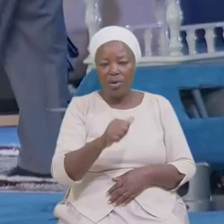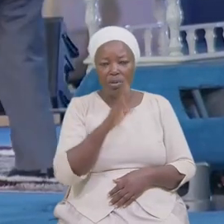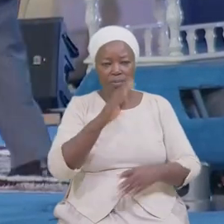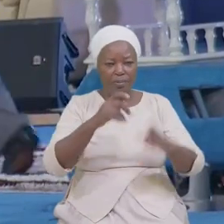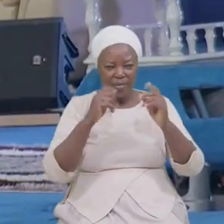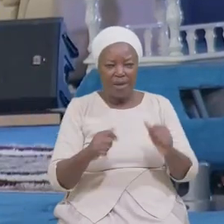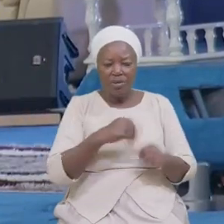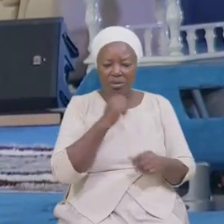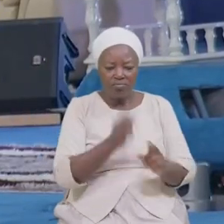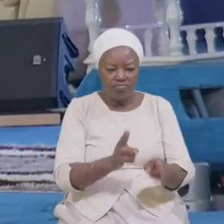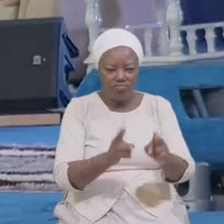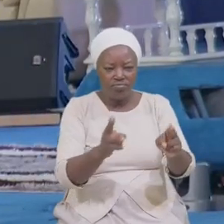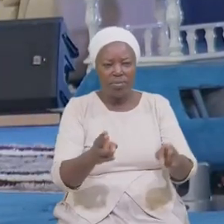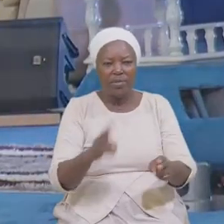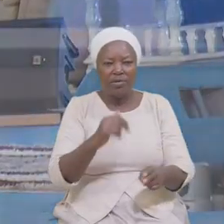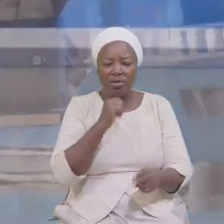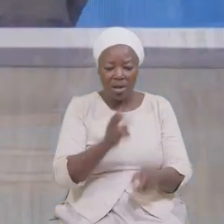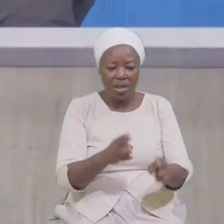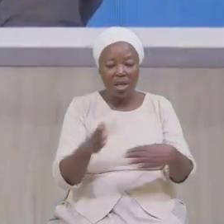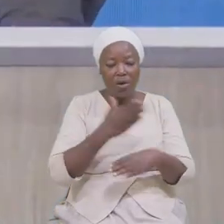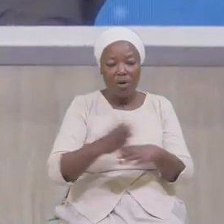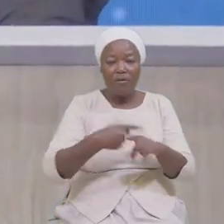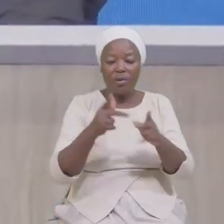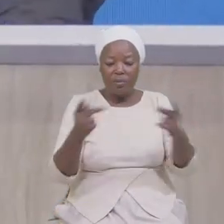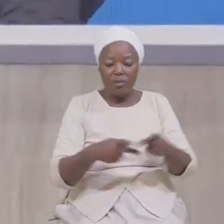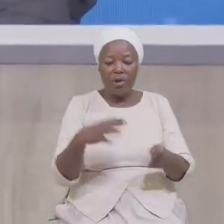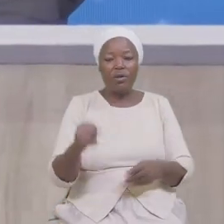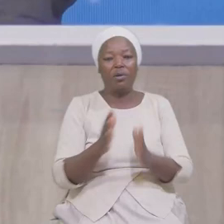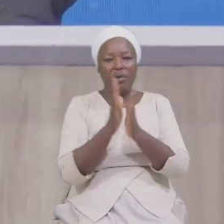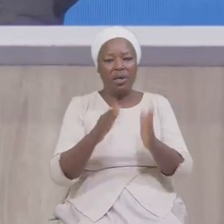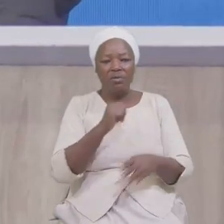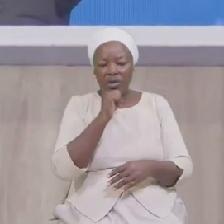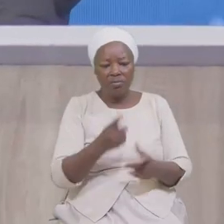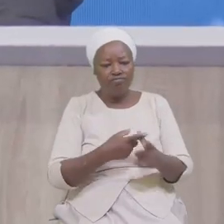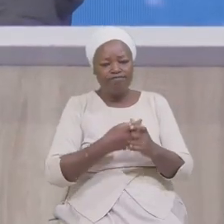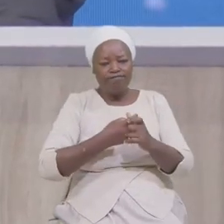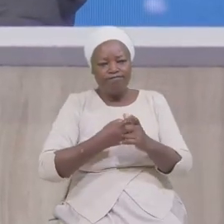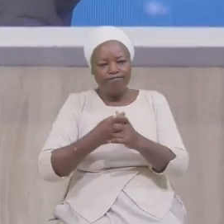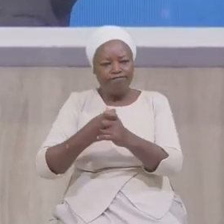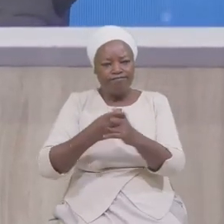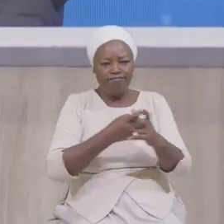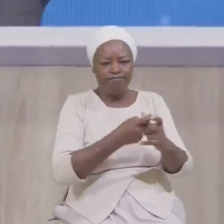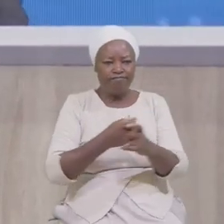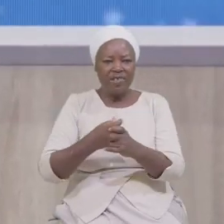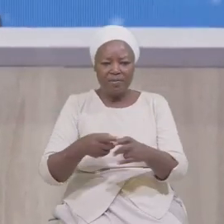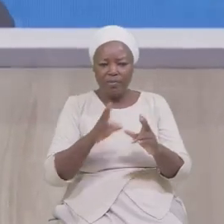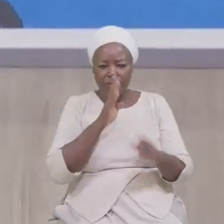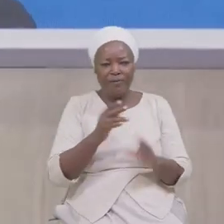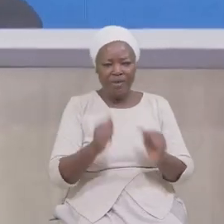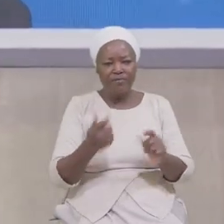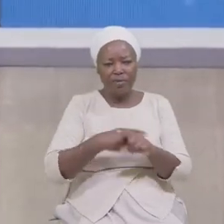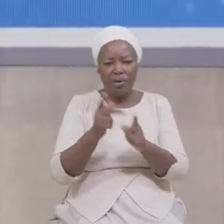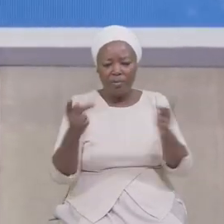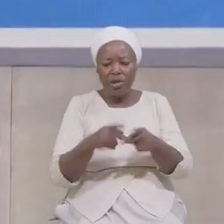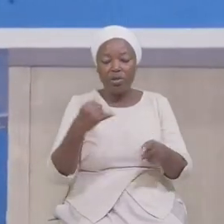haste away from the place of prayer. He'll not run away from the place of preaching. He will not give